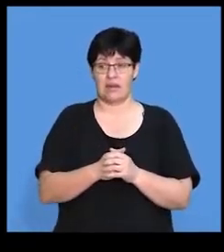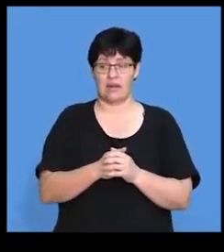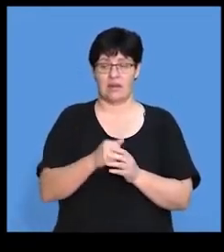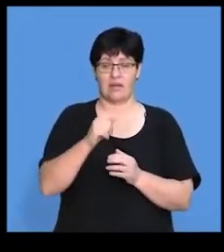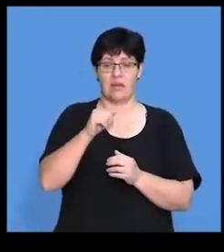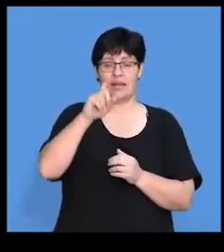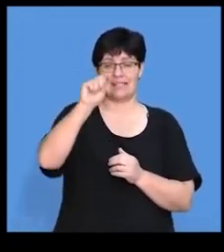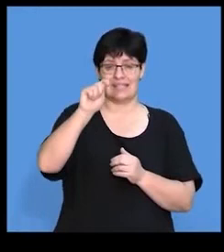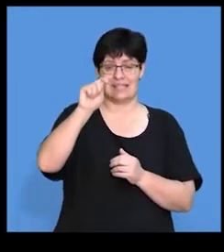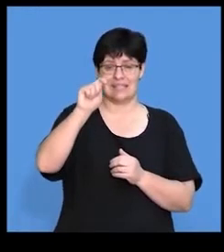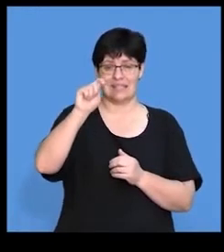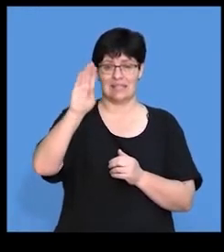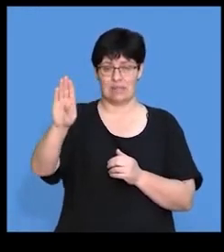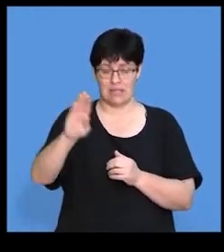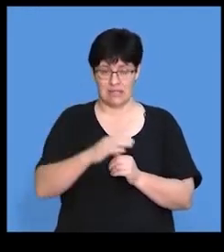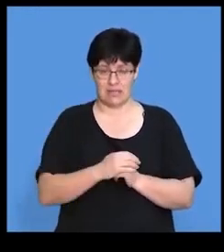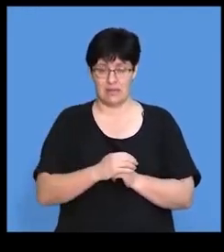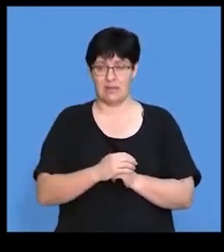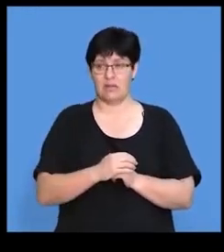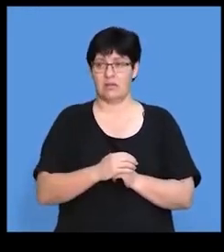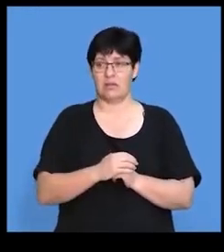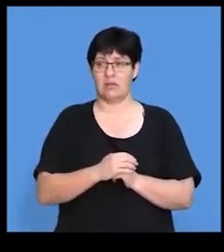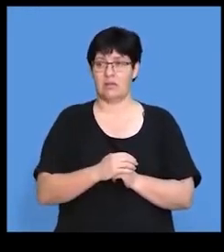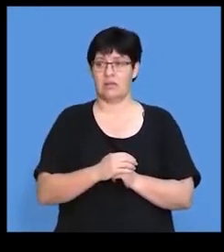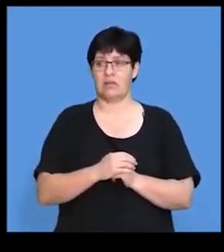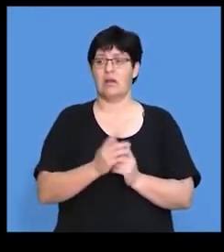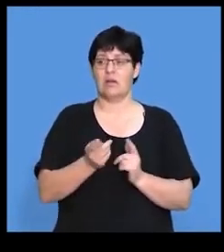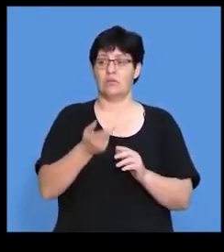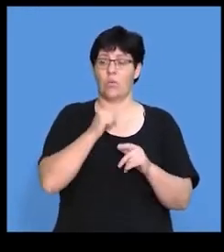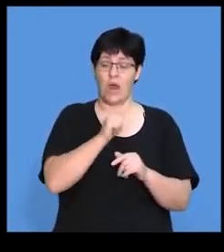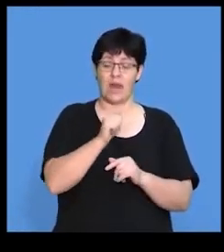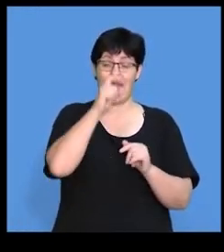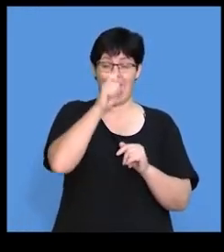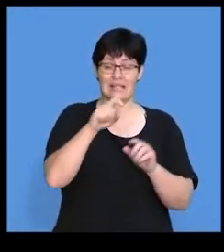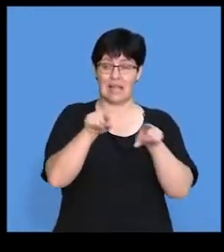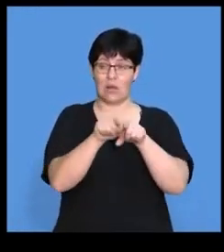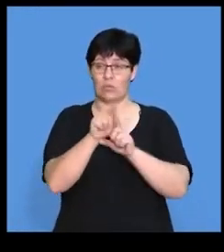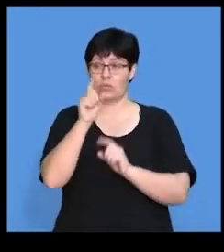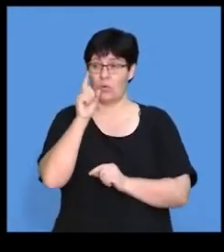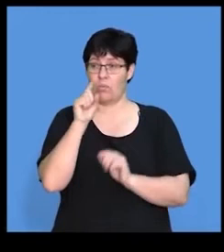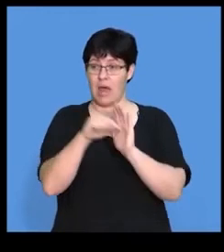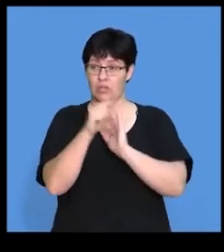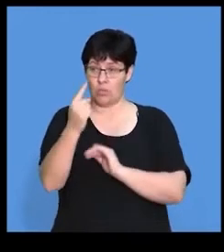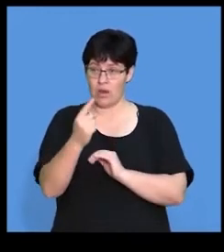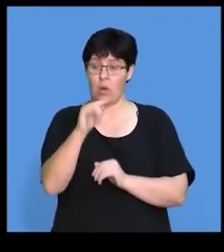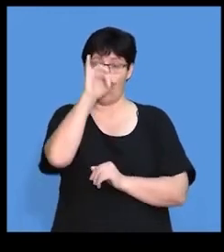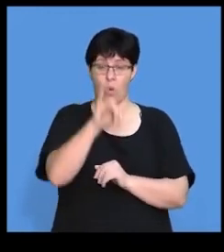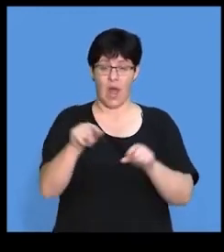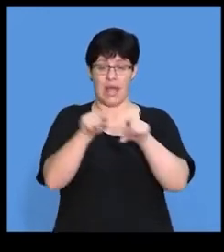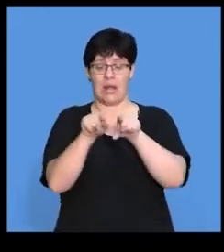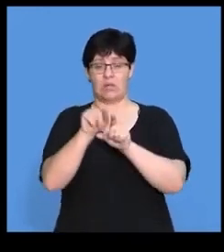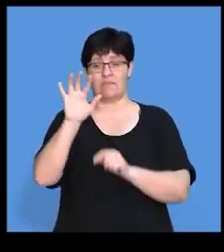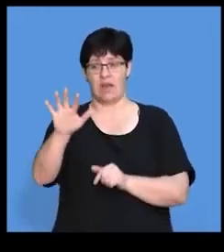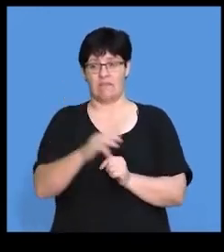S or TB, let's call it TB, on line TB, when x is equal to 1, y is equal to 5. So I'm now